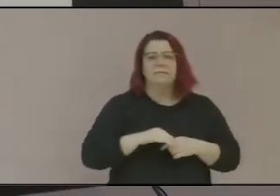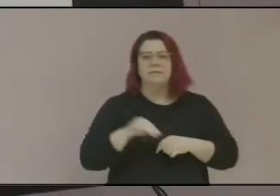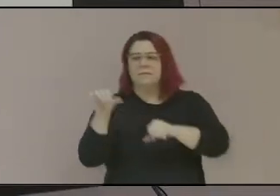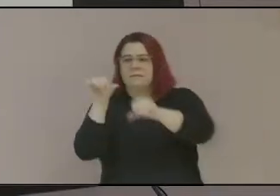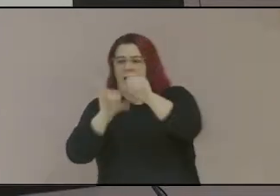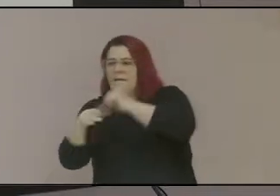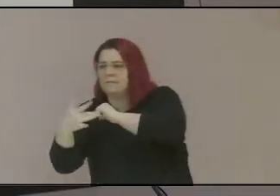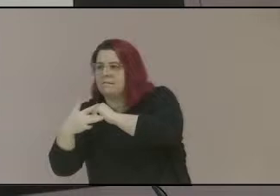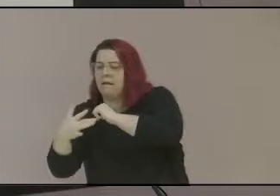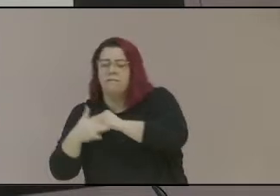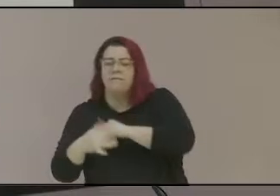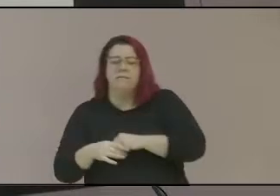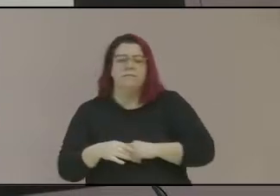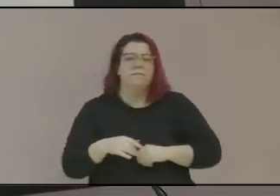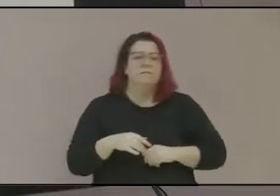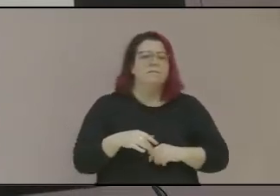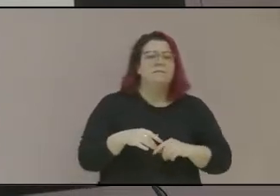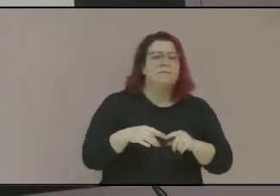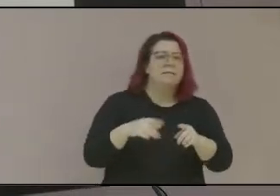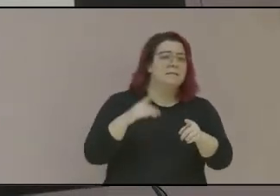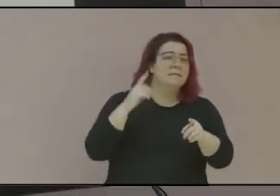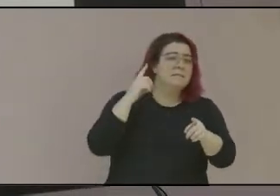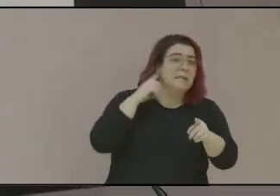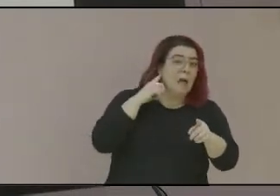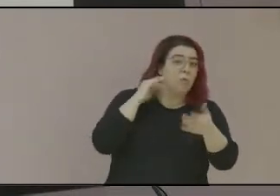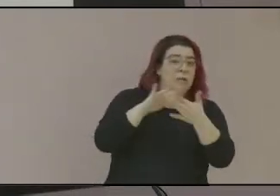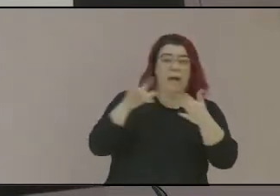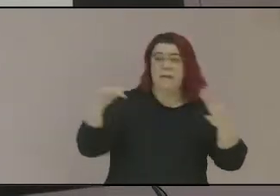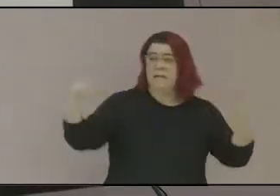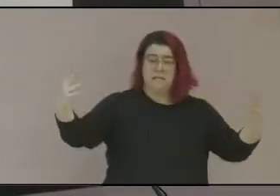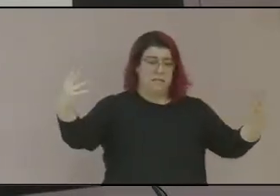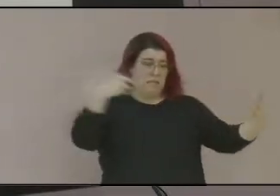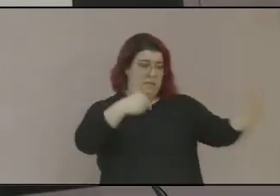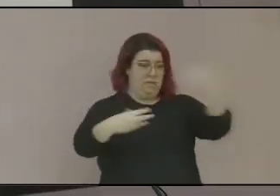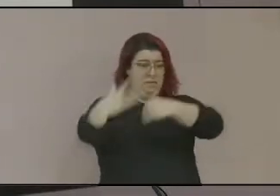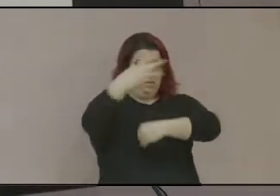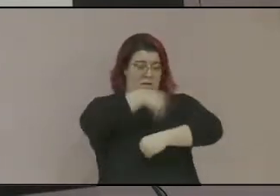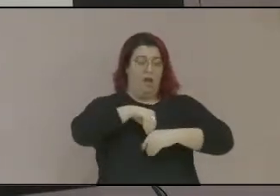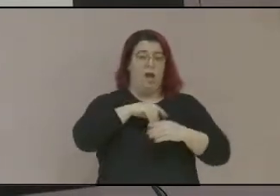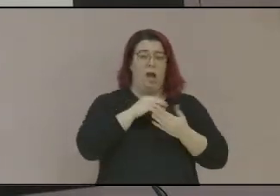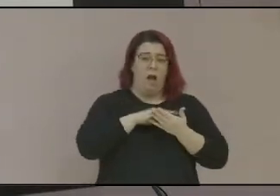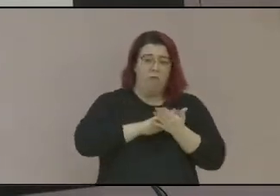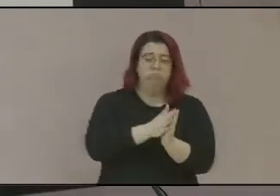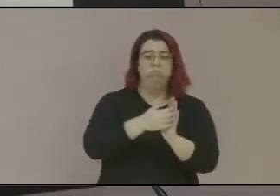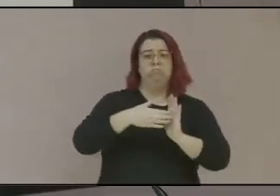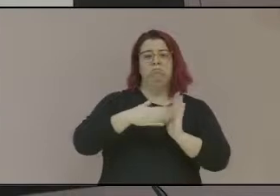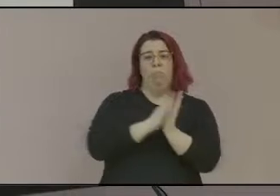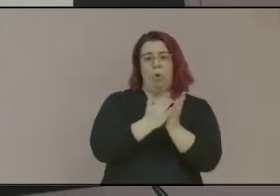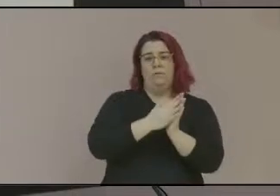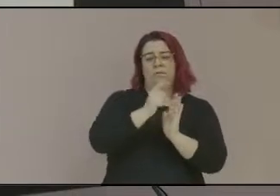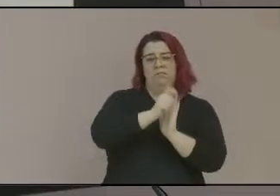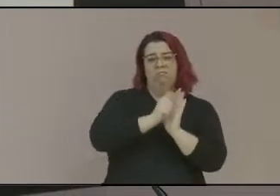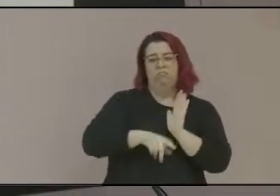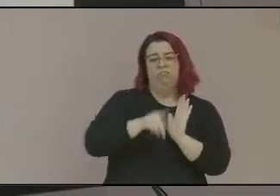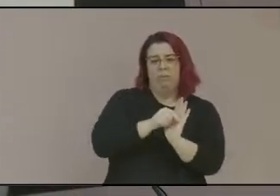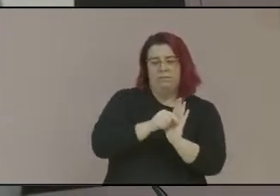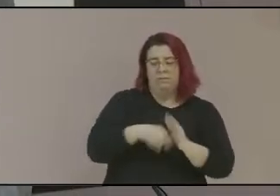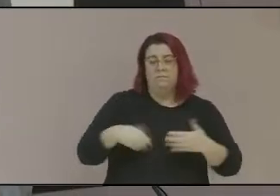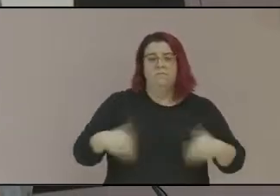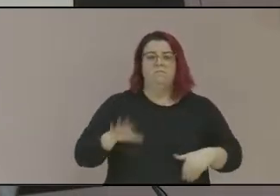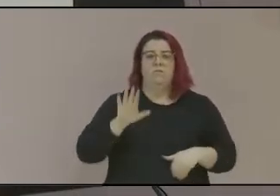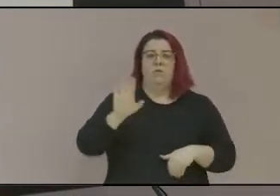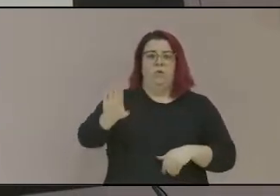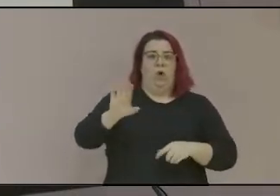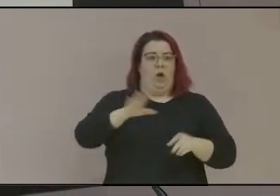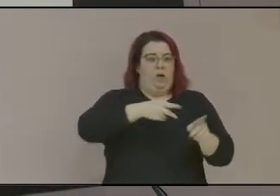and technology, and sound studies. This multiple award-winning work has been translated